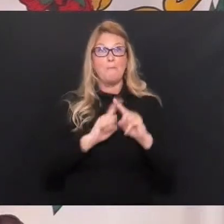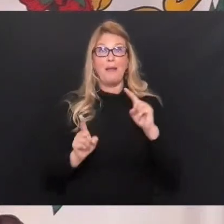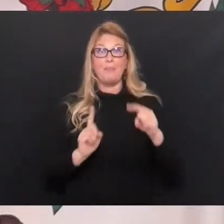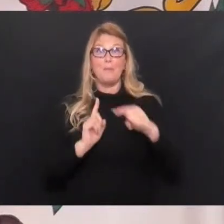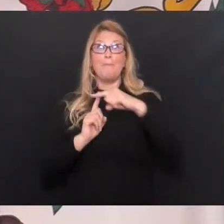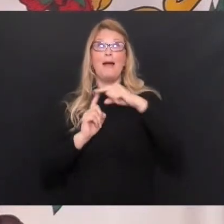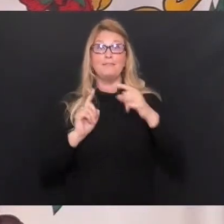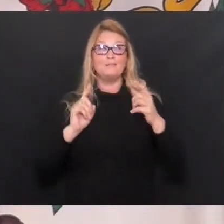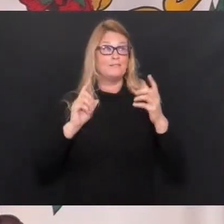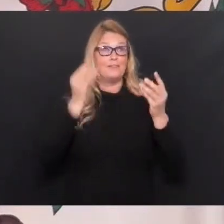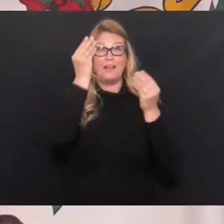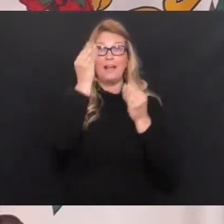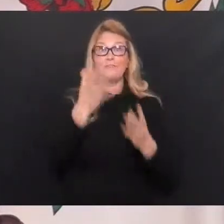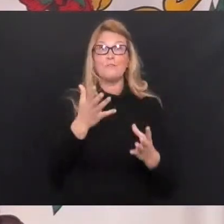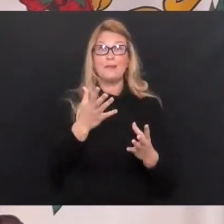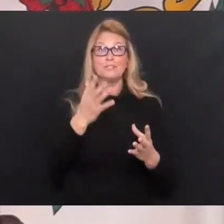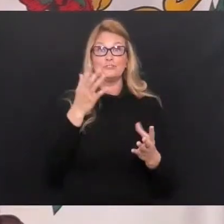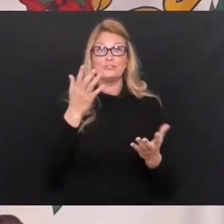is